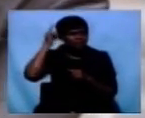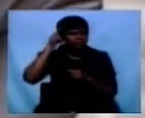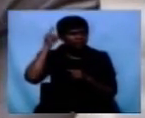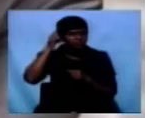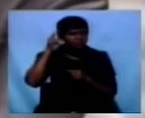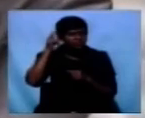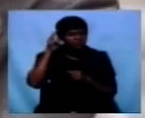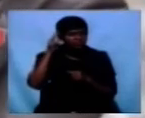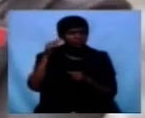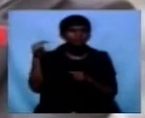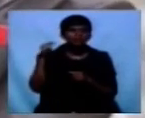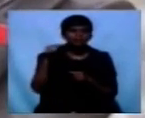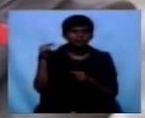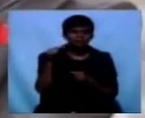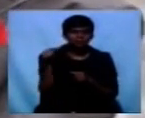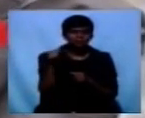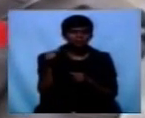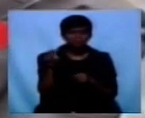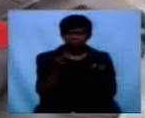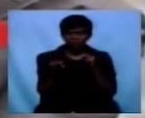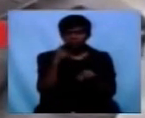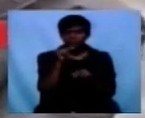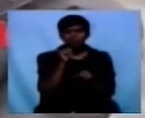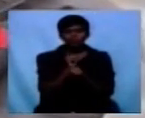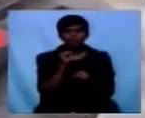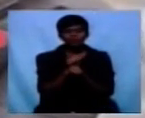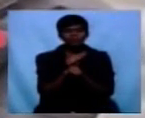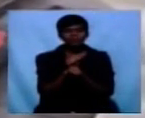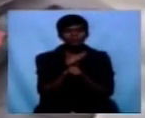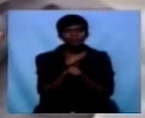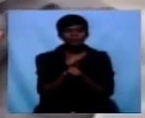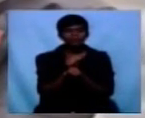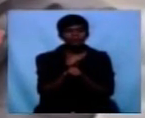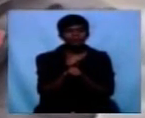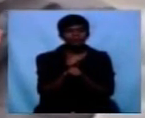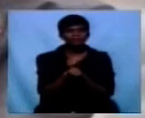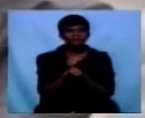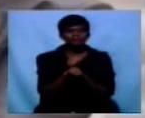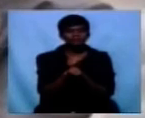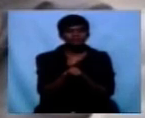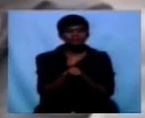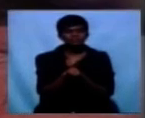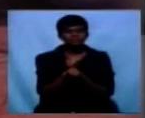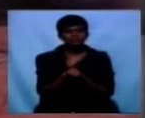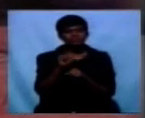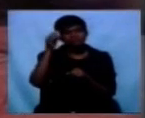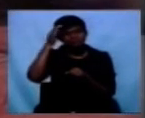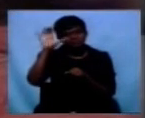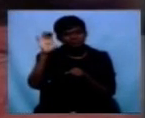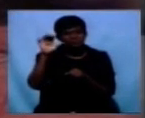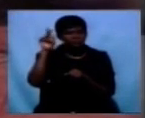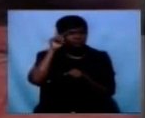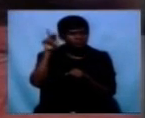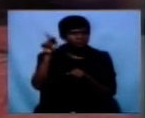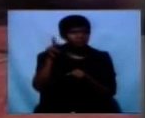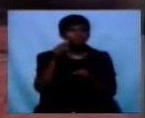toll facility at Ganaton. There are people that work in Chingola. Ganaton into Kitwe. Live into Kitwe. We are